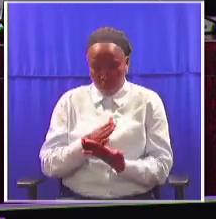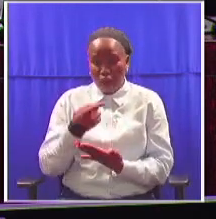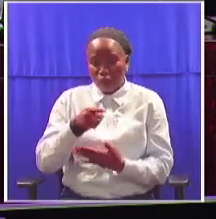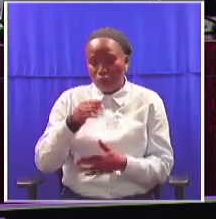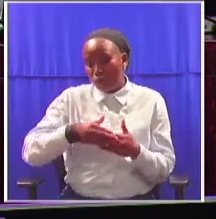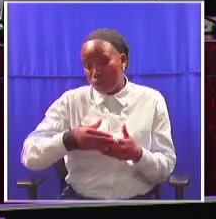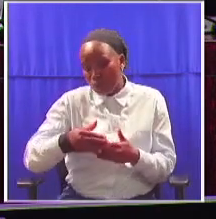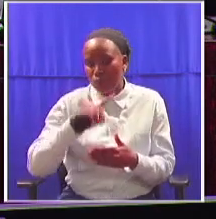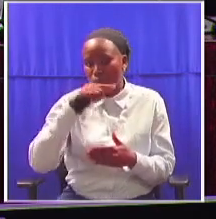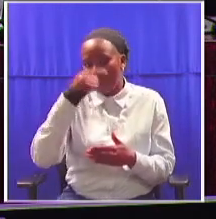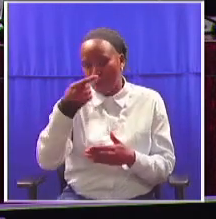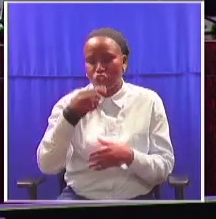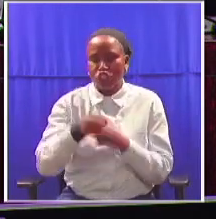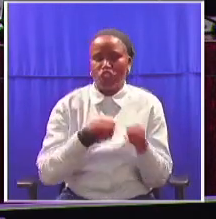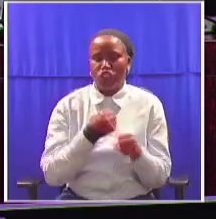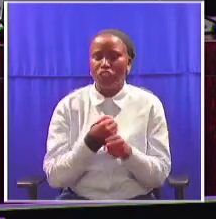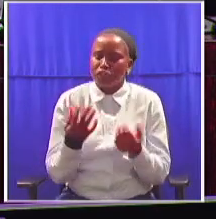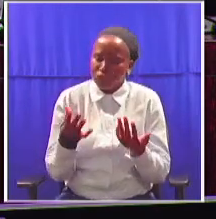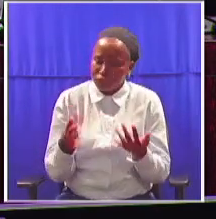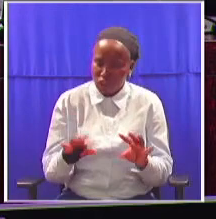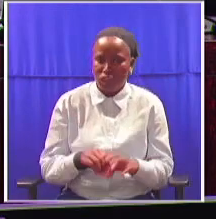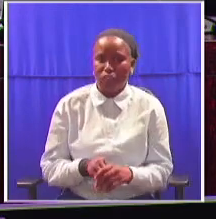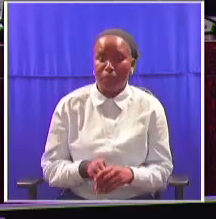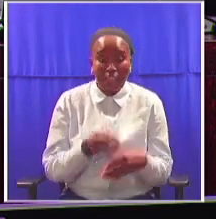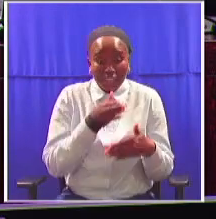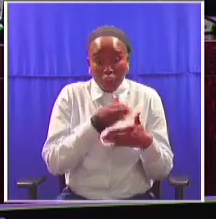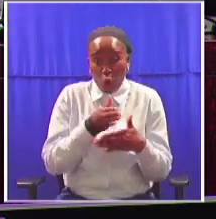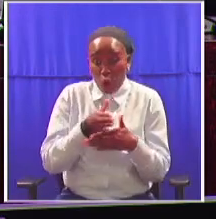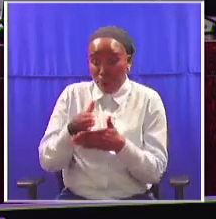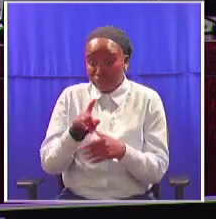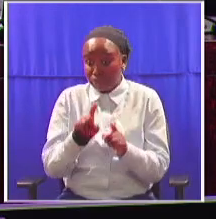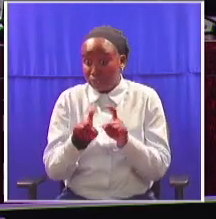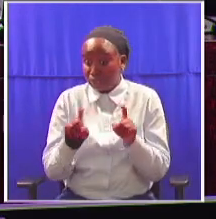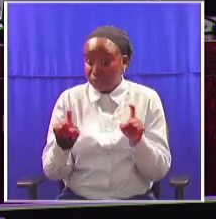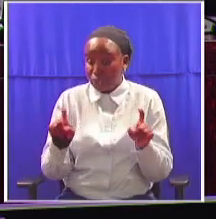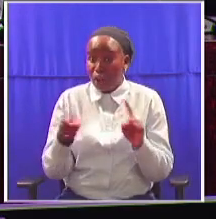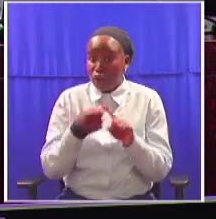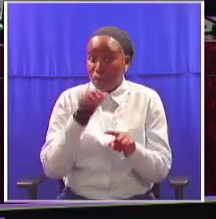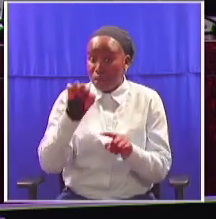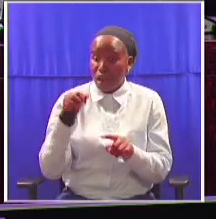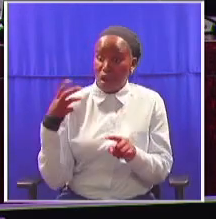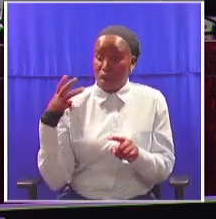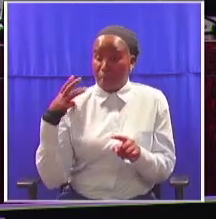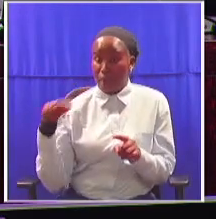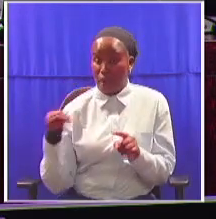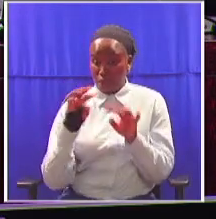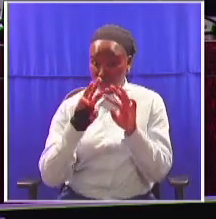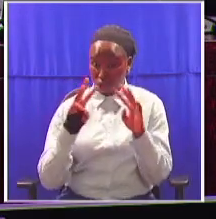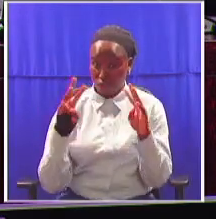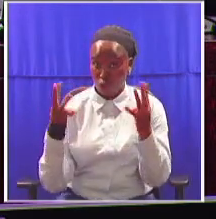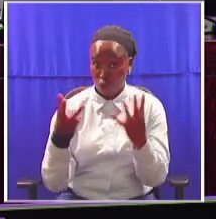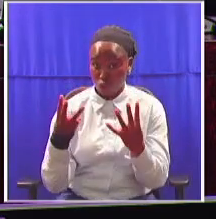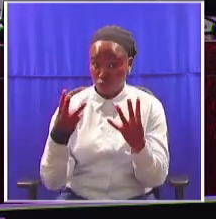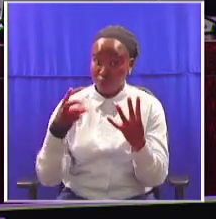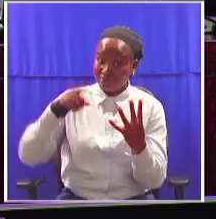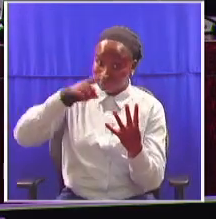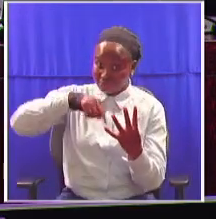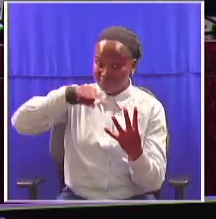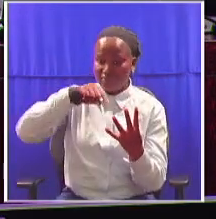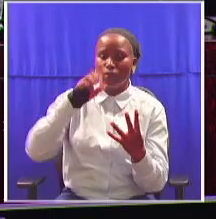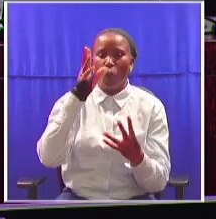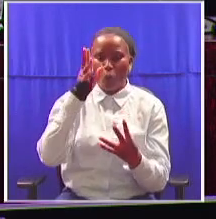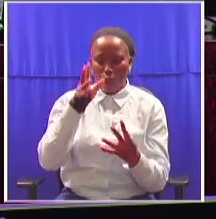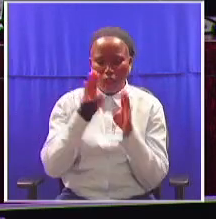year. The tasks that each of my cabinet colleagues will focus on, taken